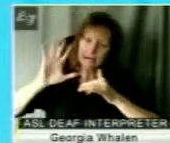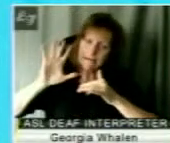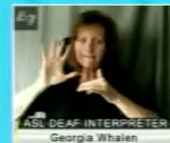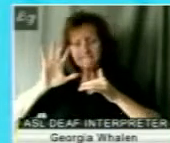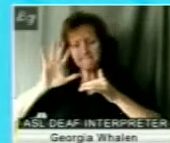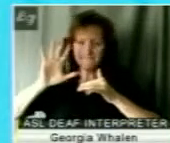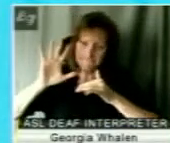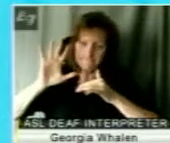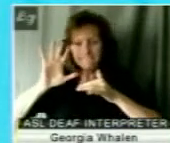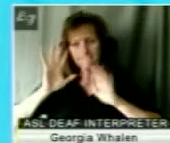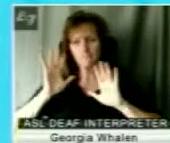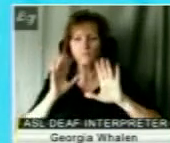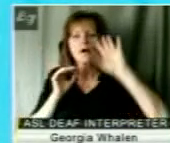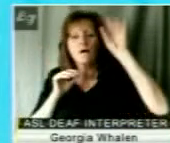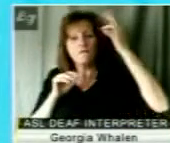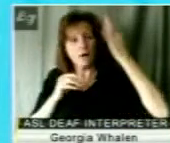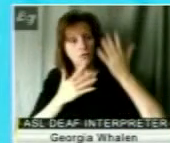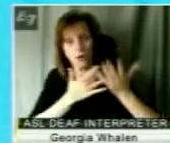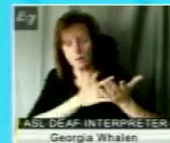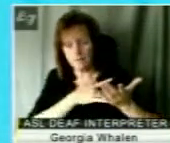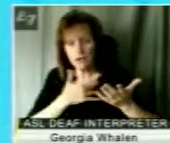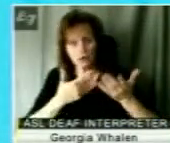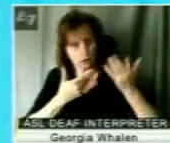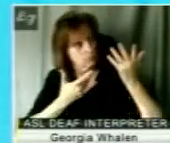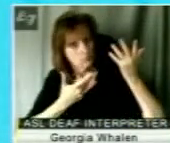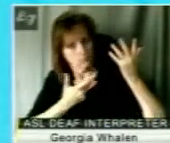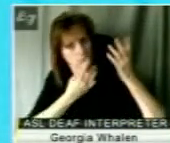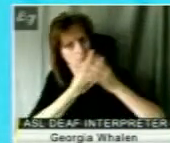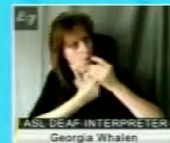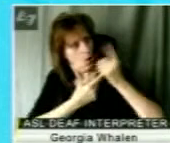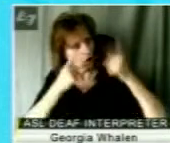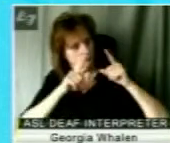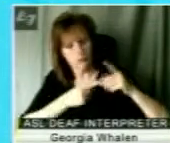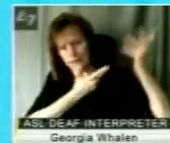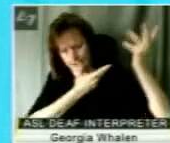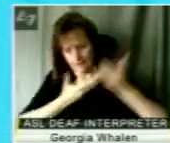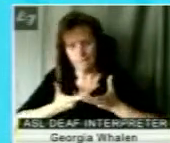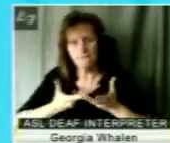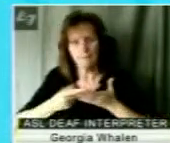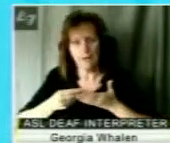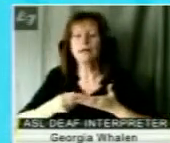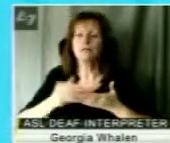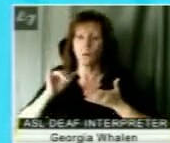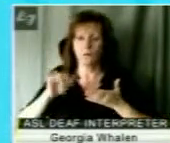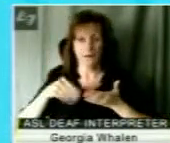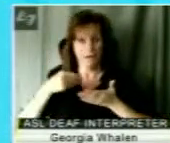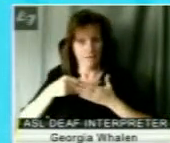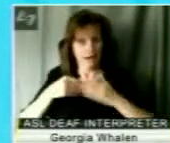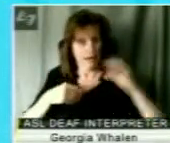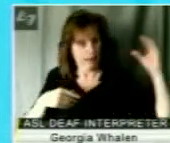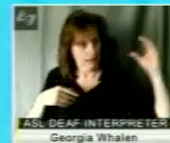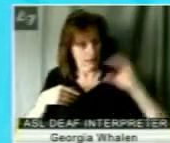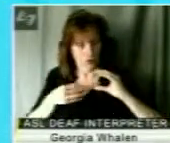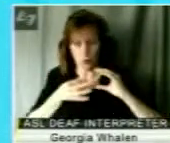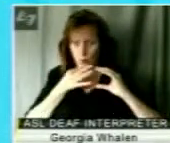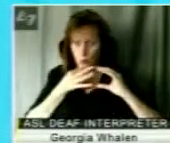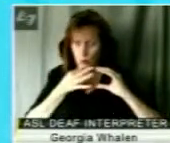provincial governments can sort that out and push these dollars out quickly and directly and help